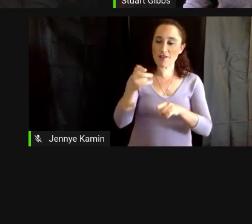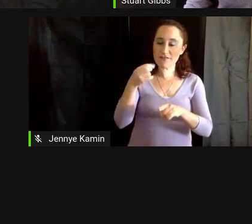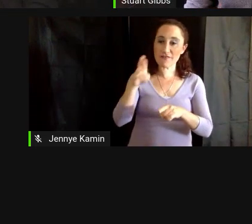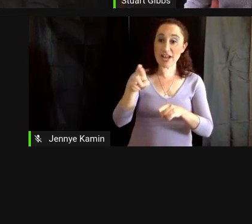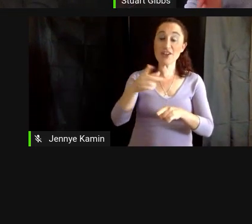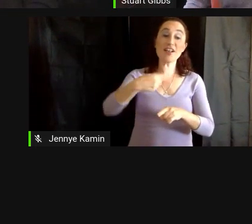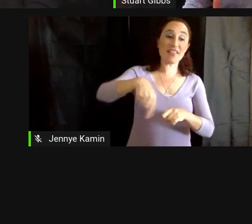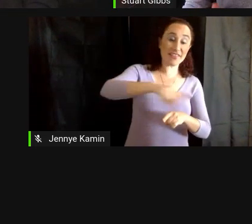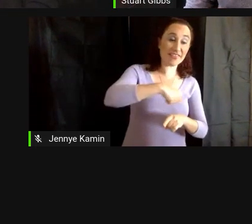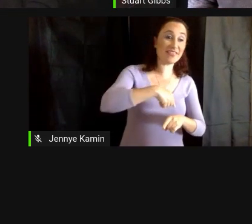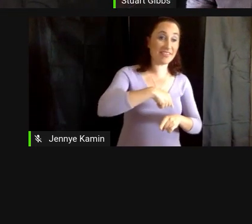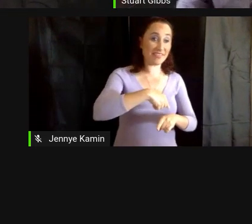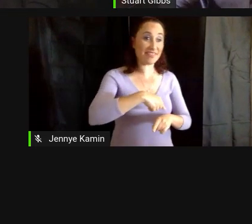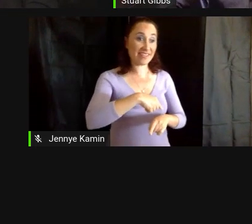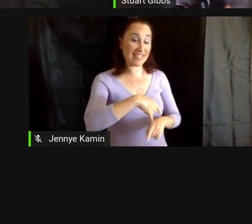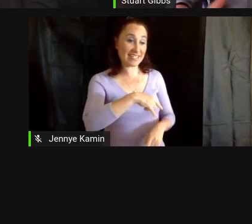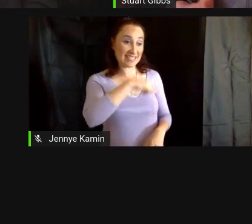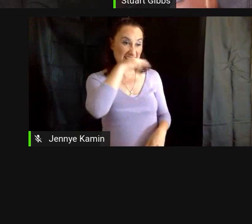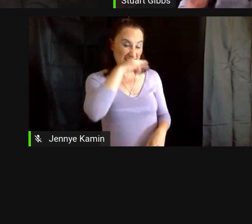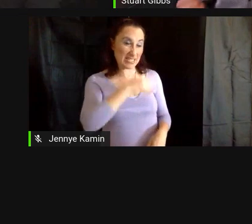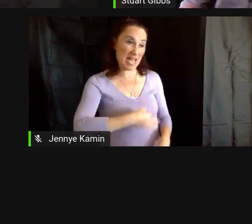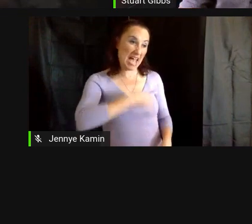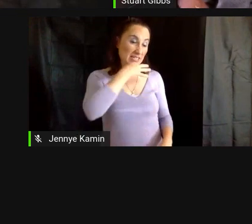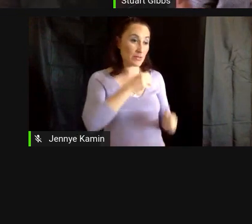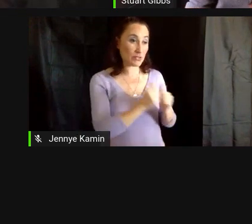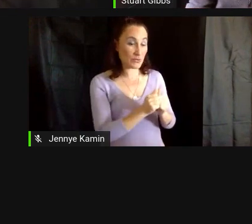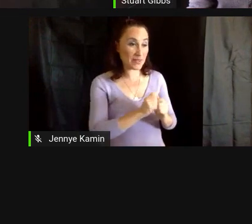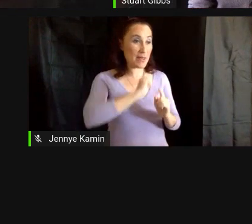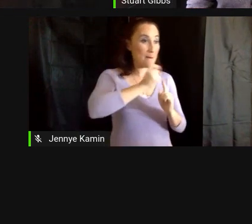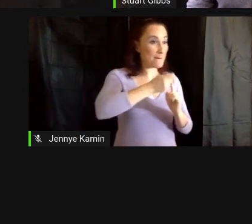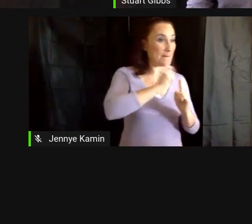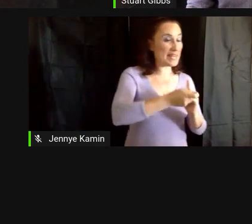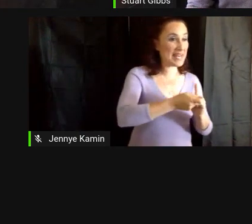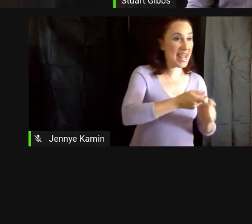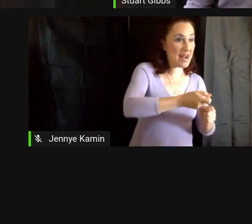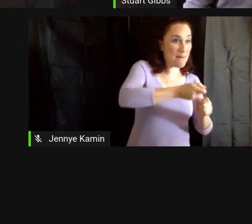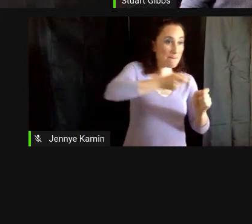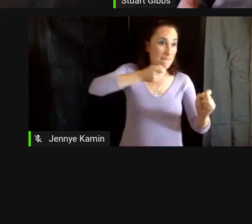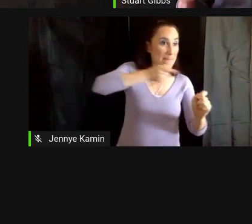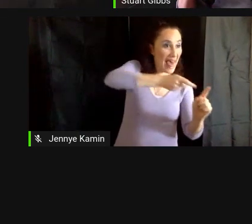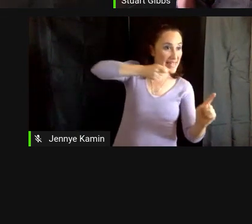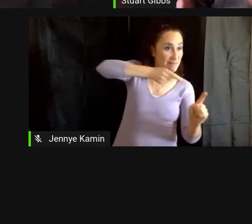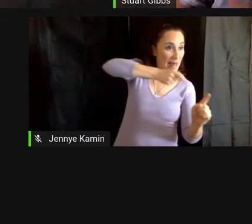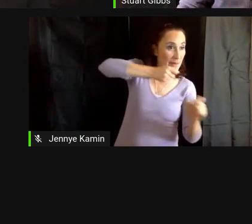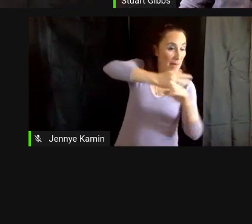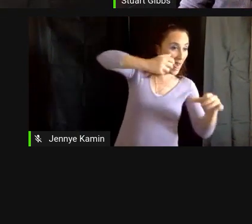really great at a game called Banana Blast. And so they take them and they send them down